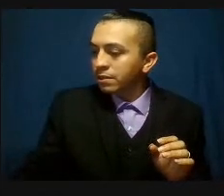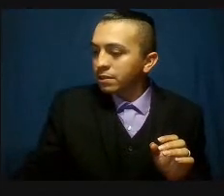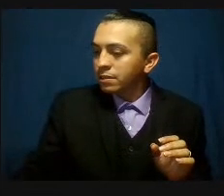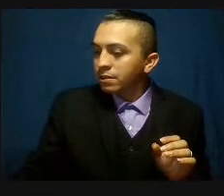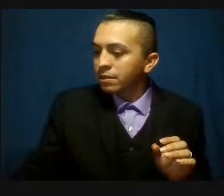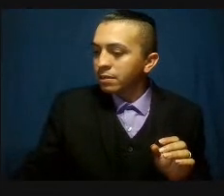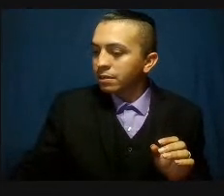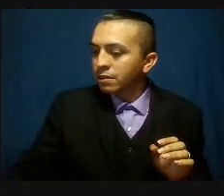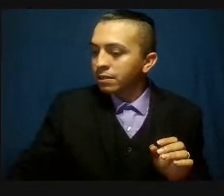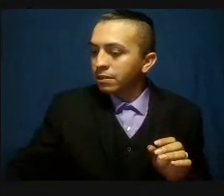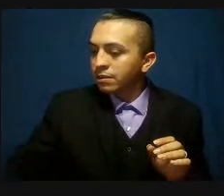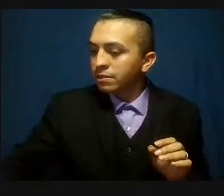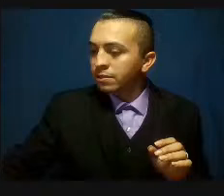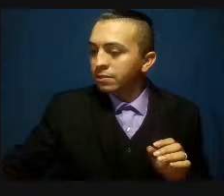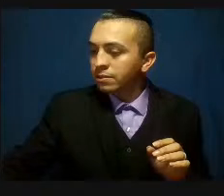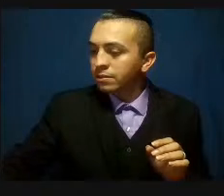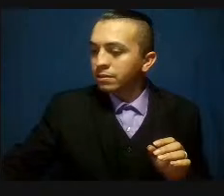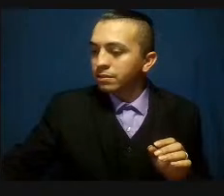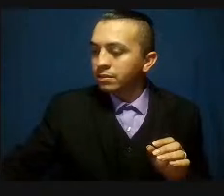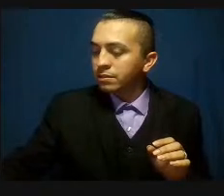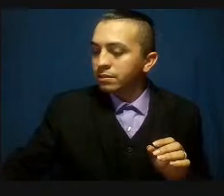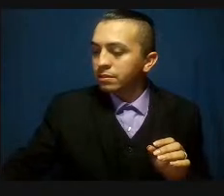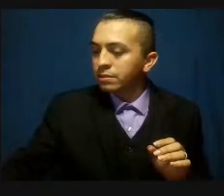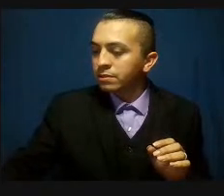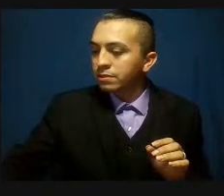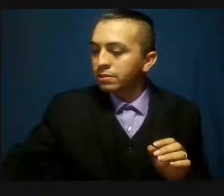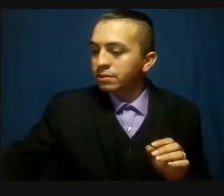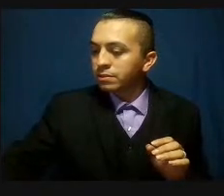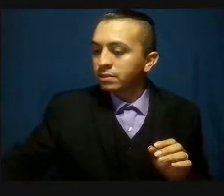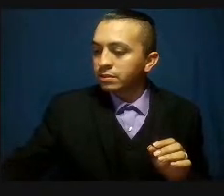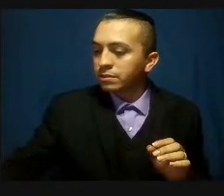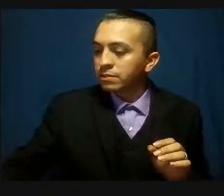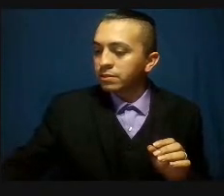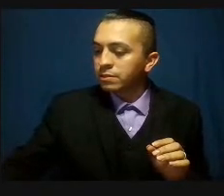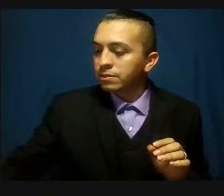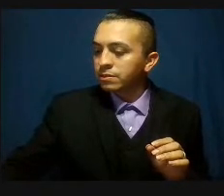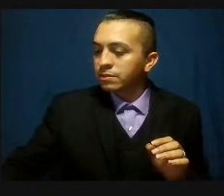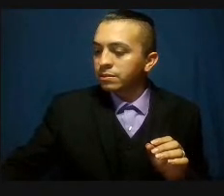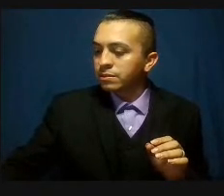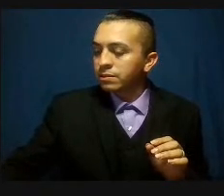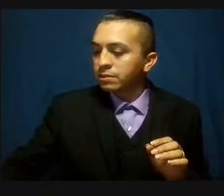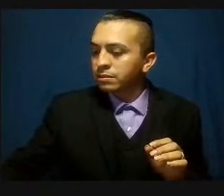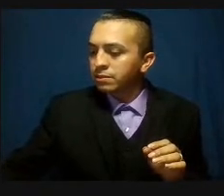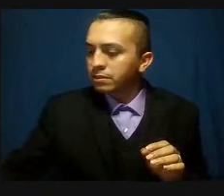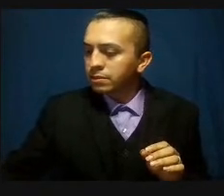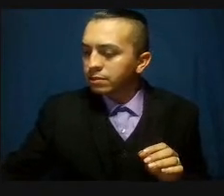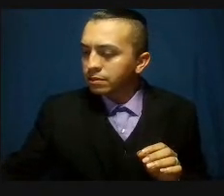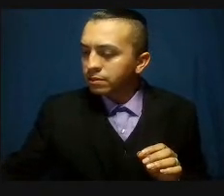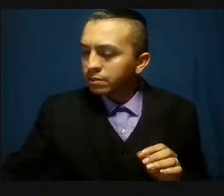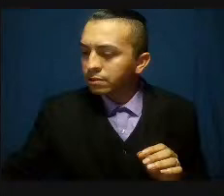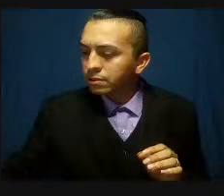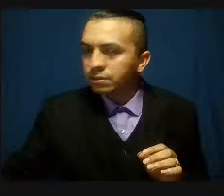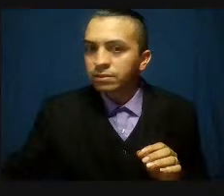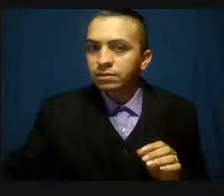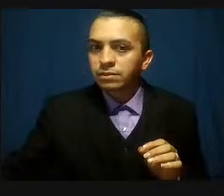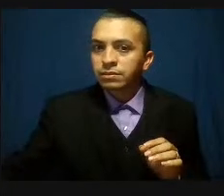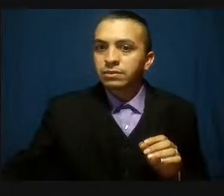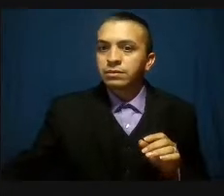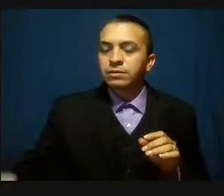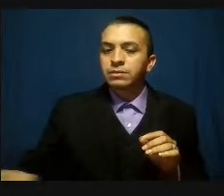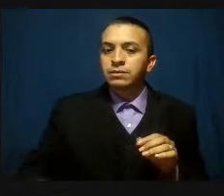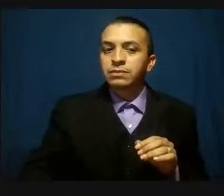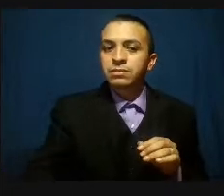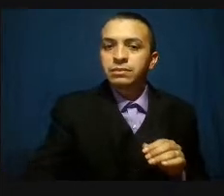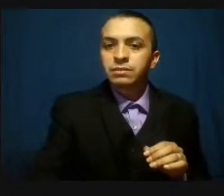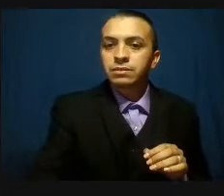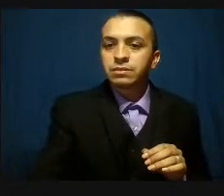then down valley at night. We're going to start building into that stable pattern that we had a couple weeks ago where we see an everyday smoke concentration build